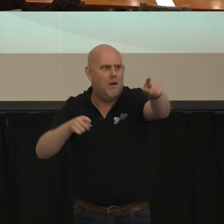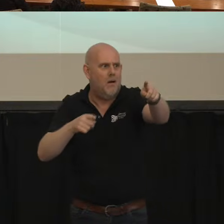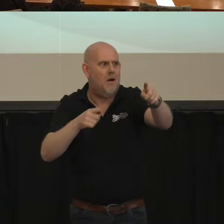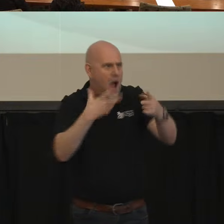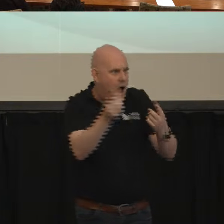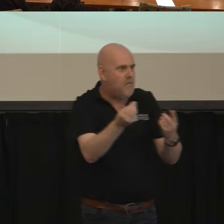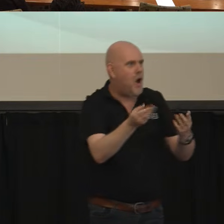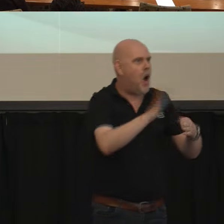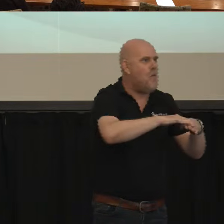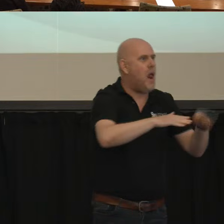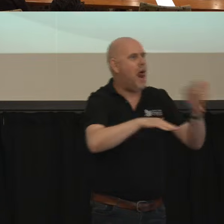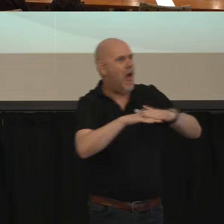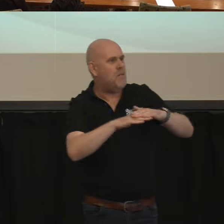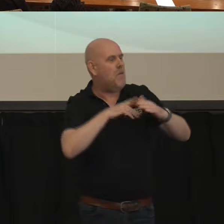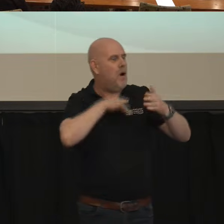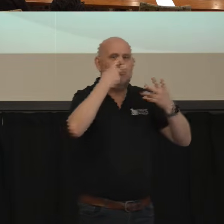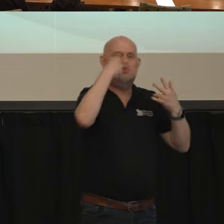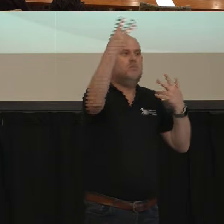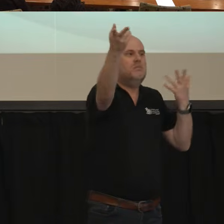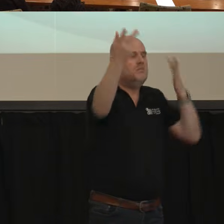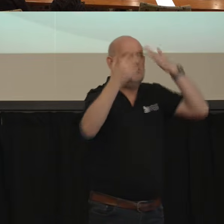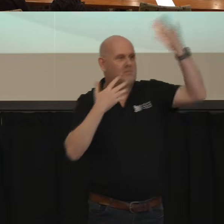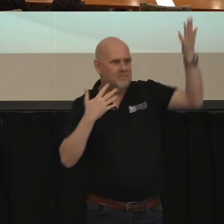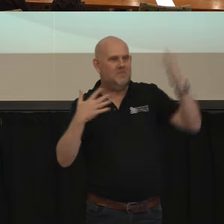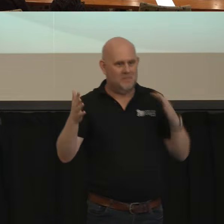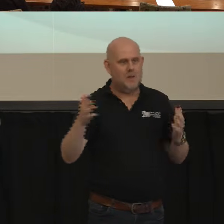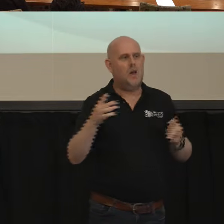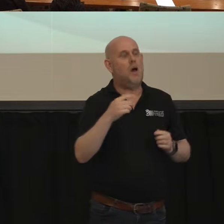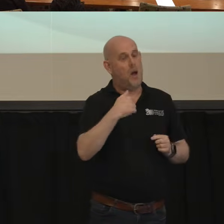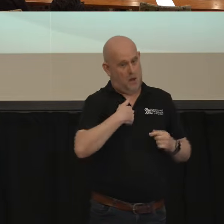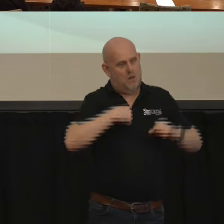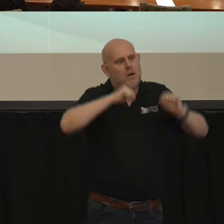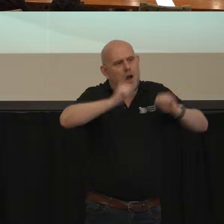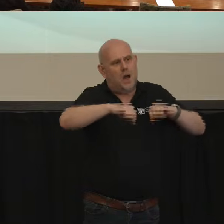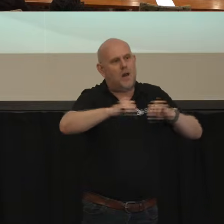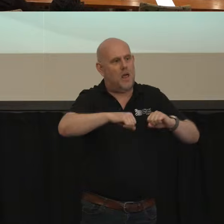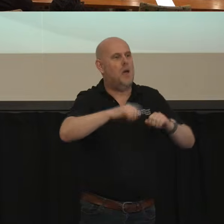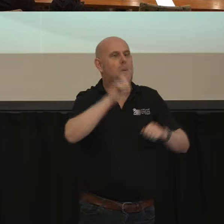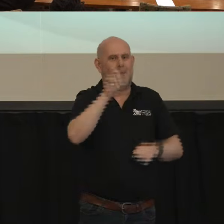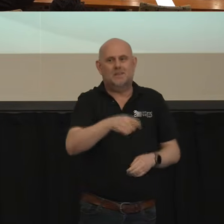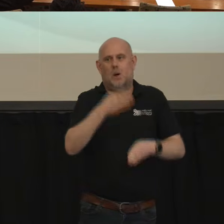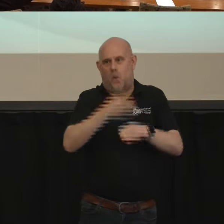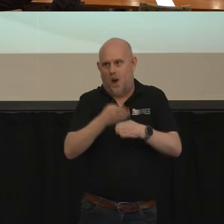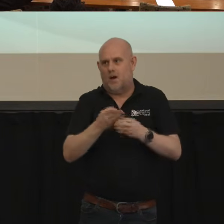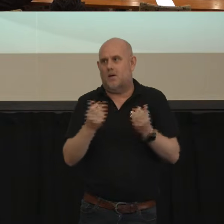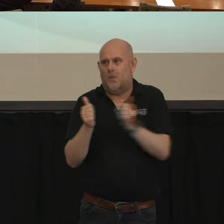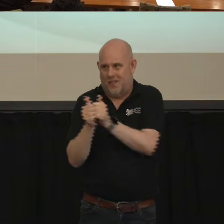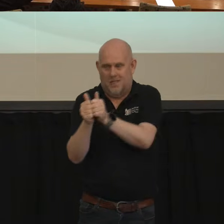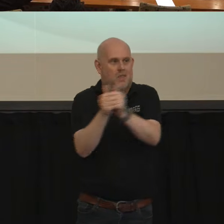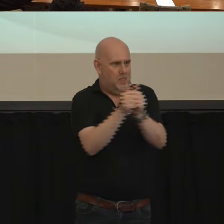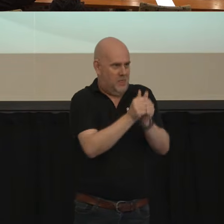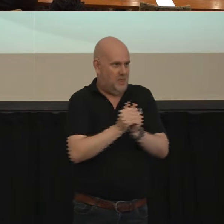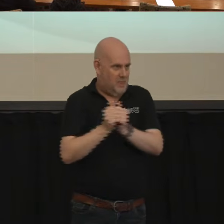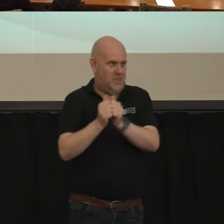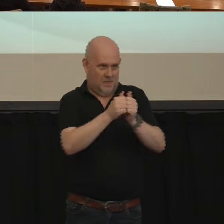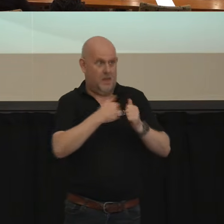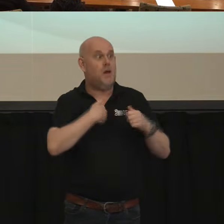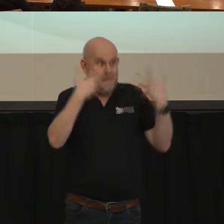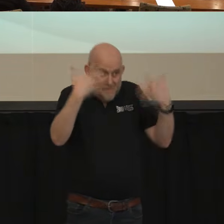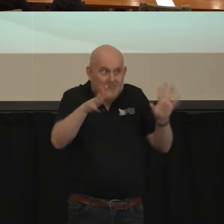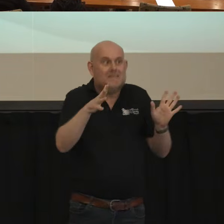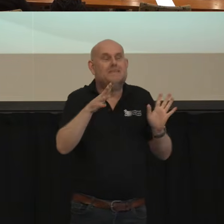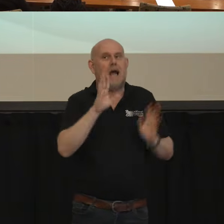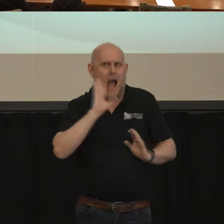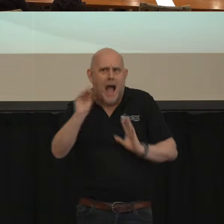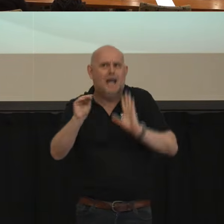there's different organizations, different stakeholders, and some may overlap and some we don't know about. And we agree that we need to